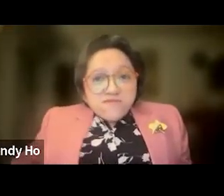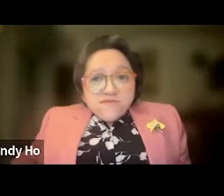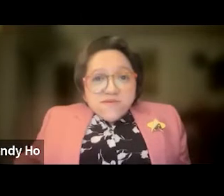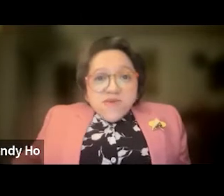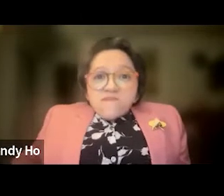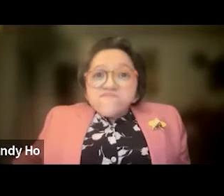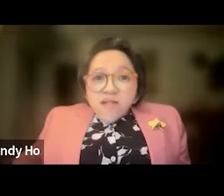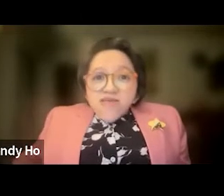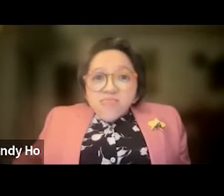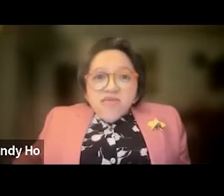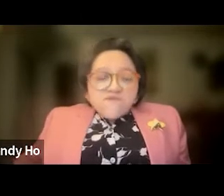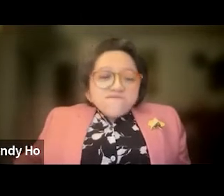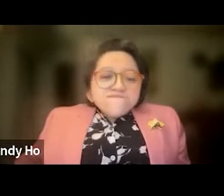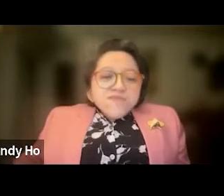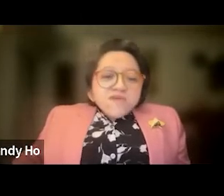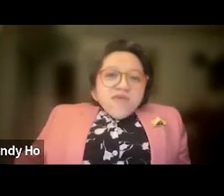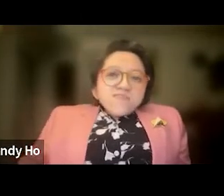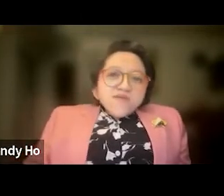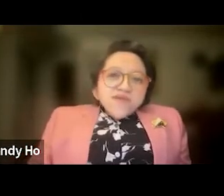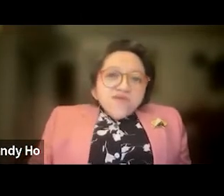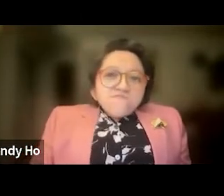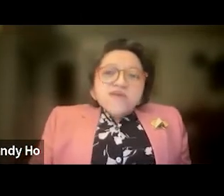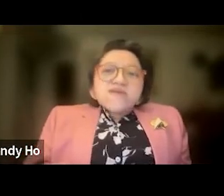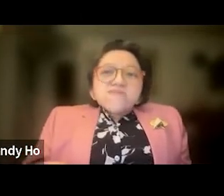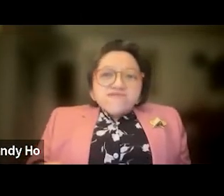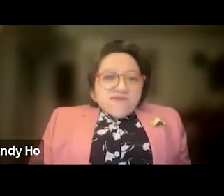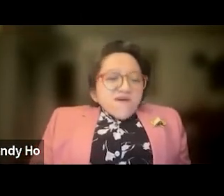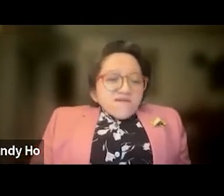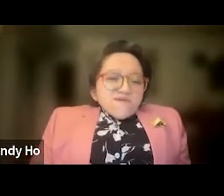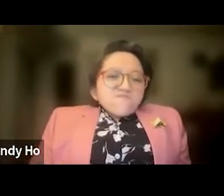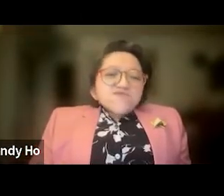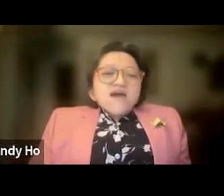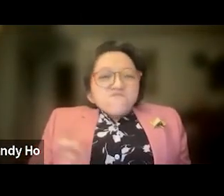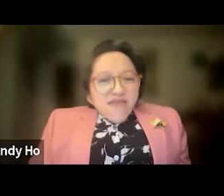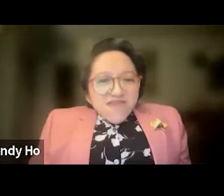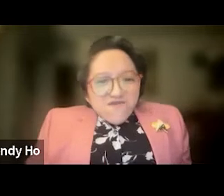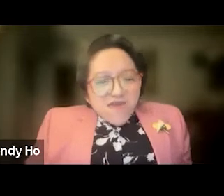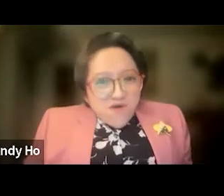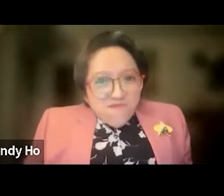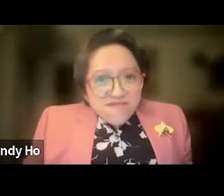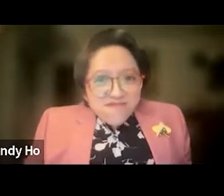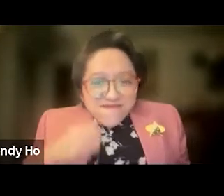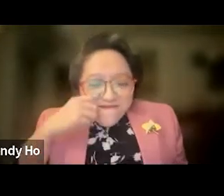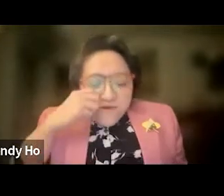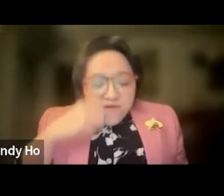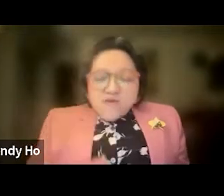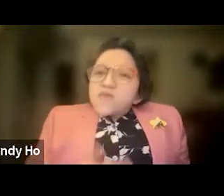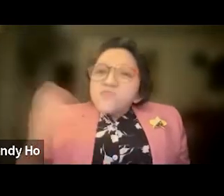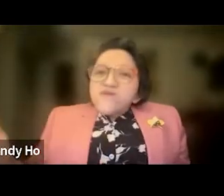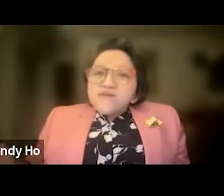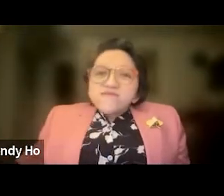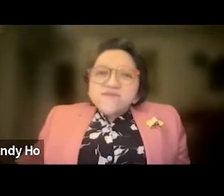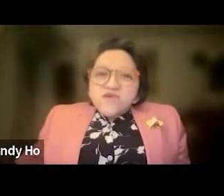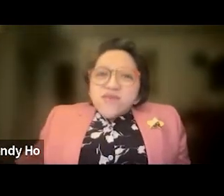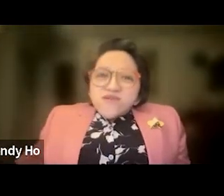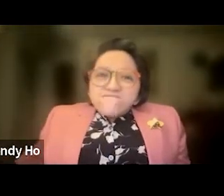front. I'm smiling at the camera, and there's a gray blanket that's right behind me, which I will get to in a moment. And on the